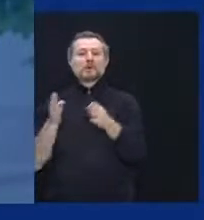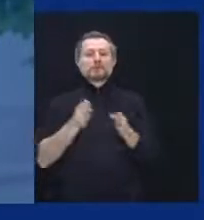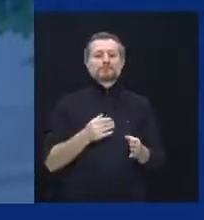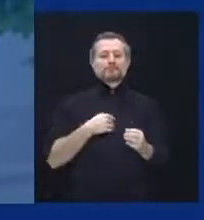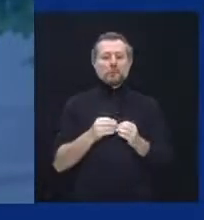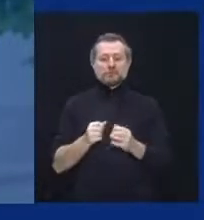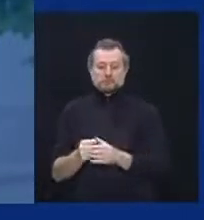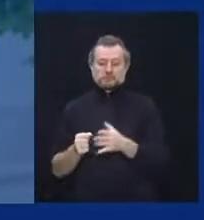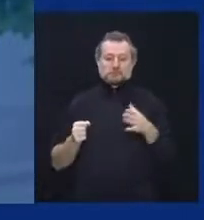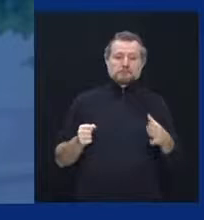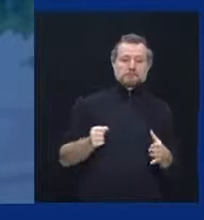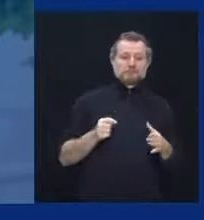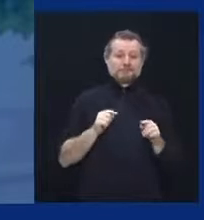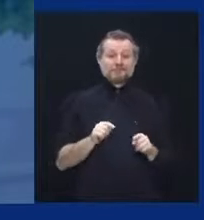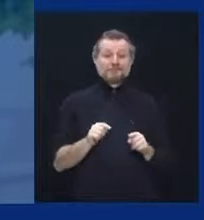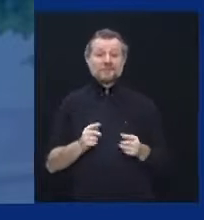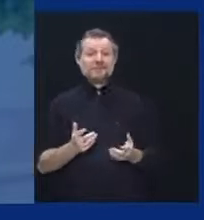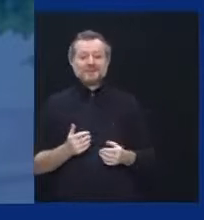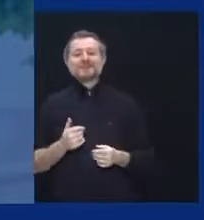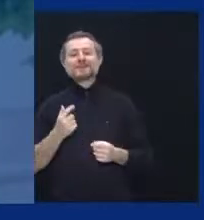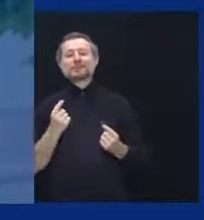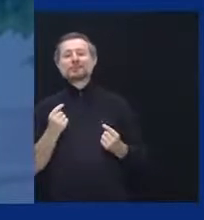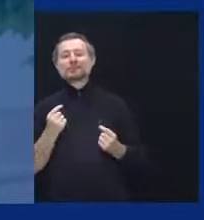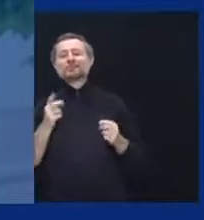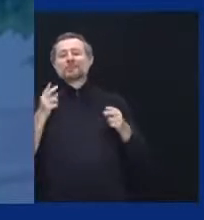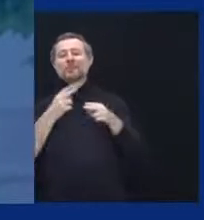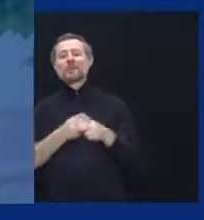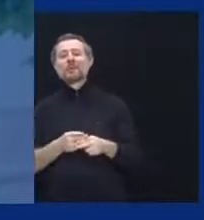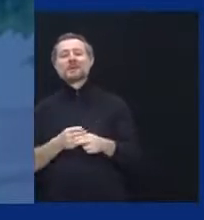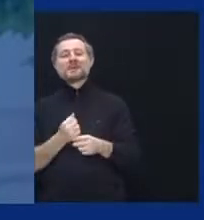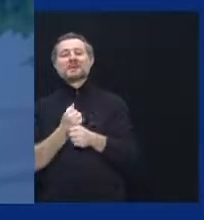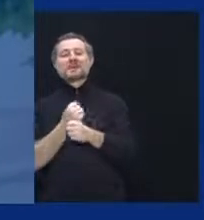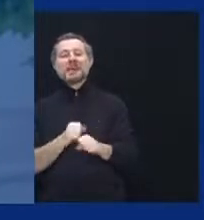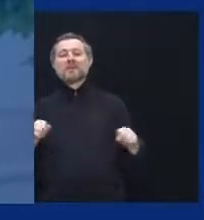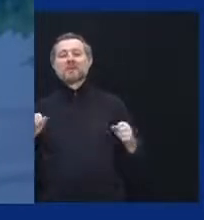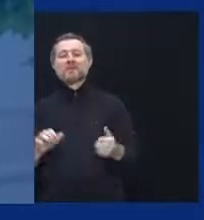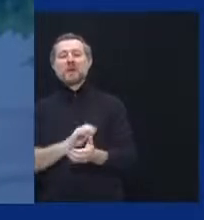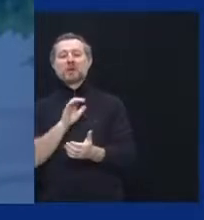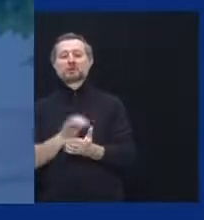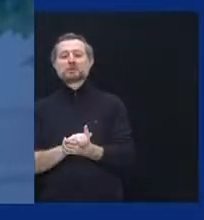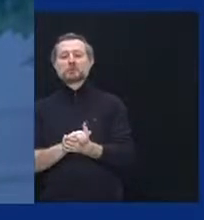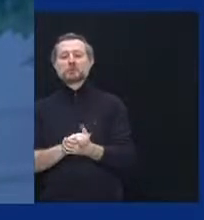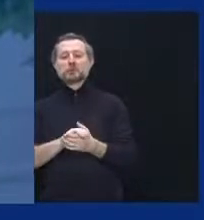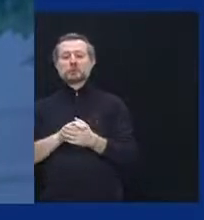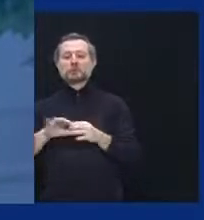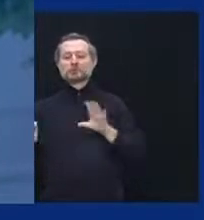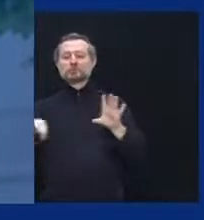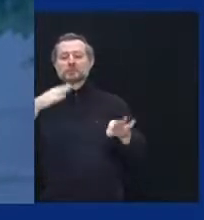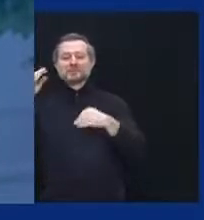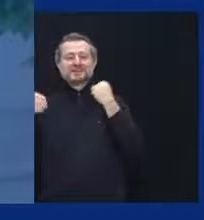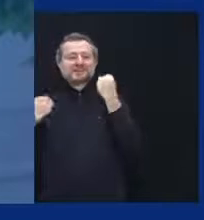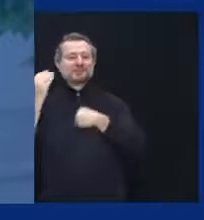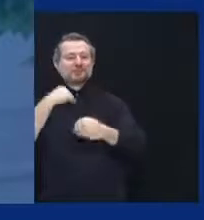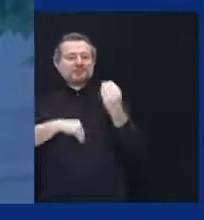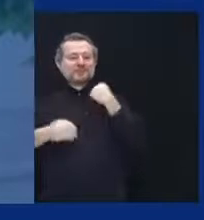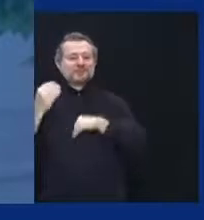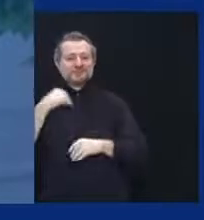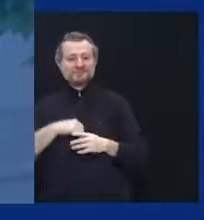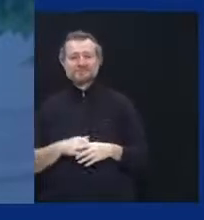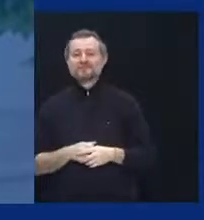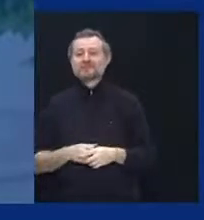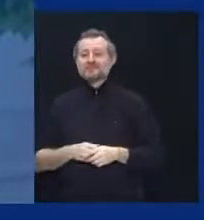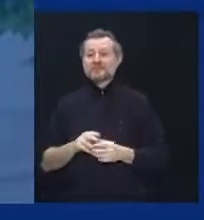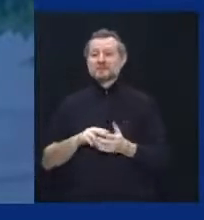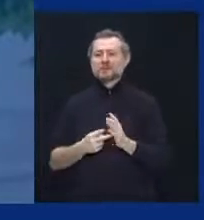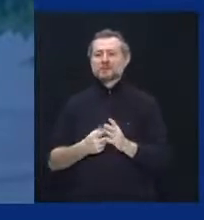to extend it in the New York State safe marriage receptions. Promise of marital bliss